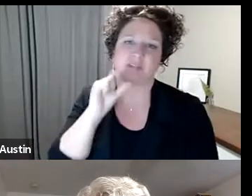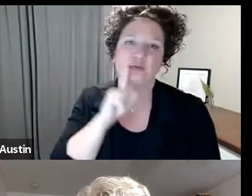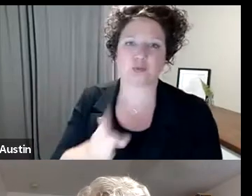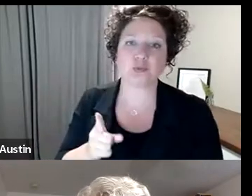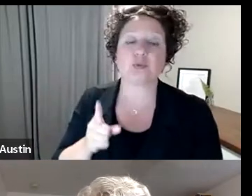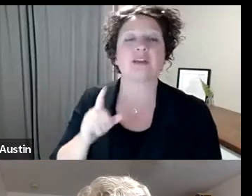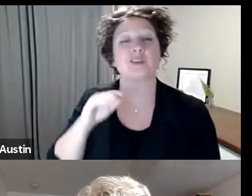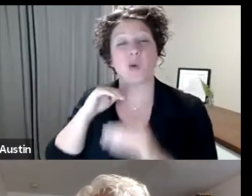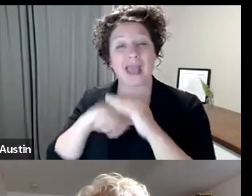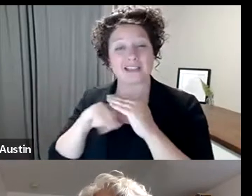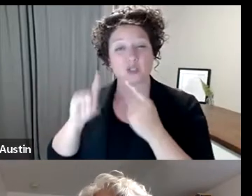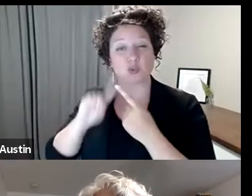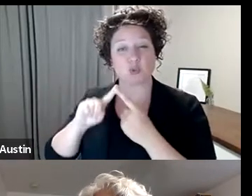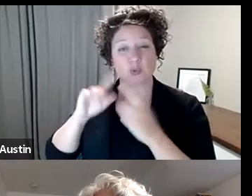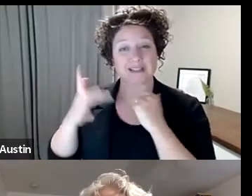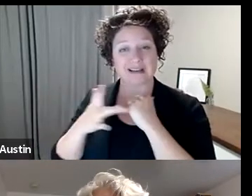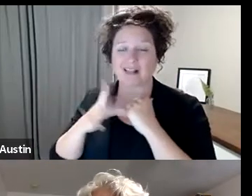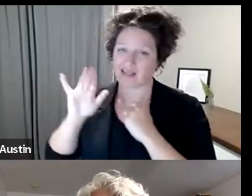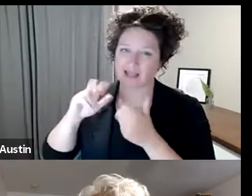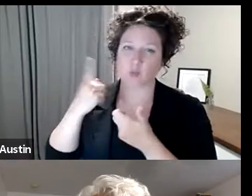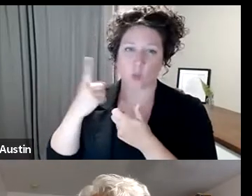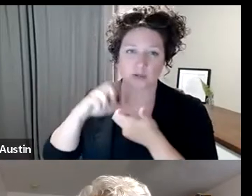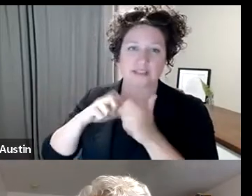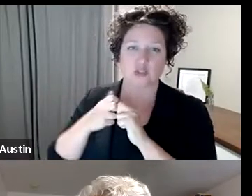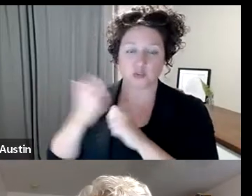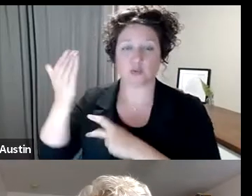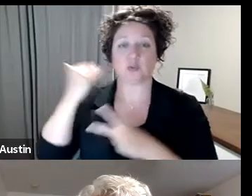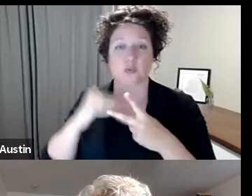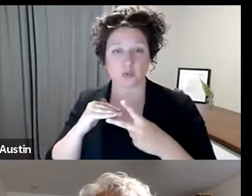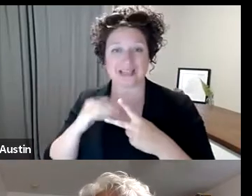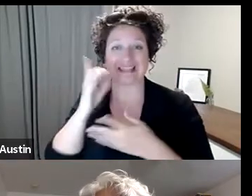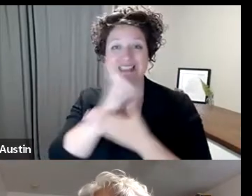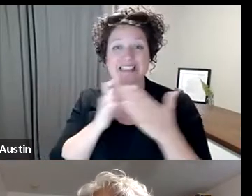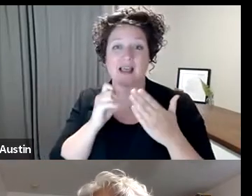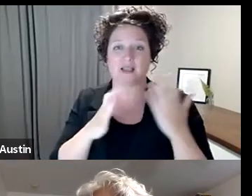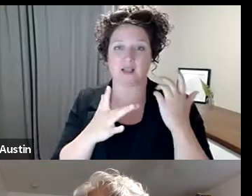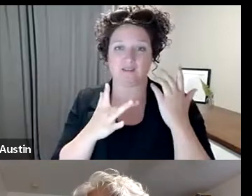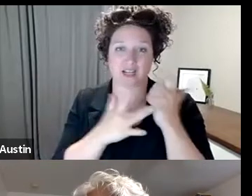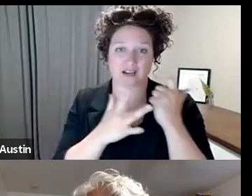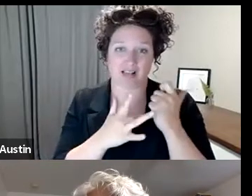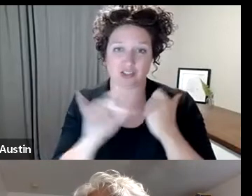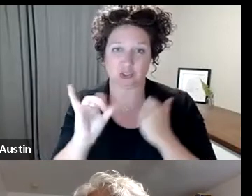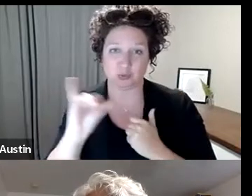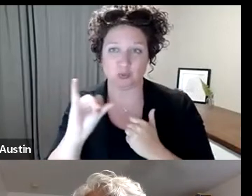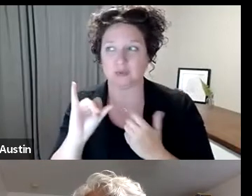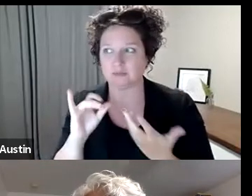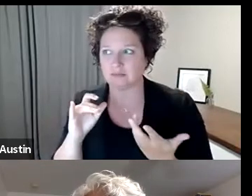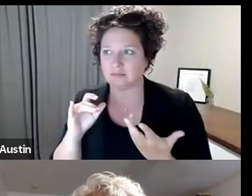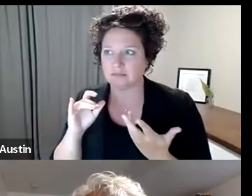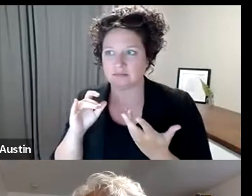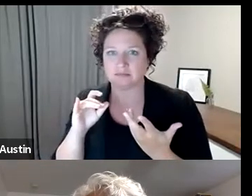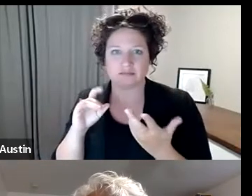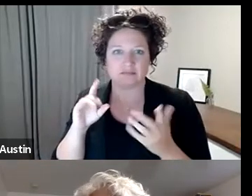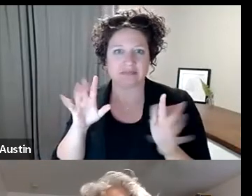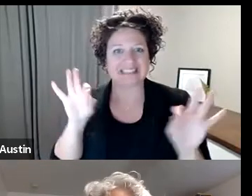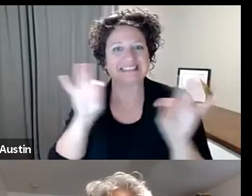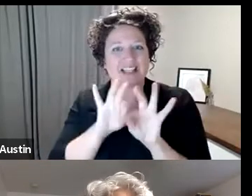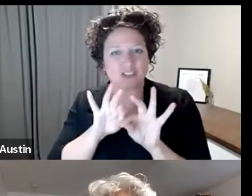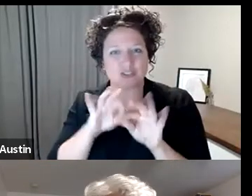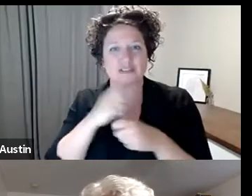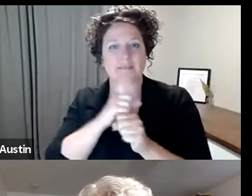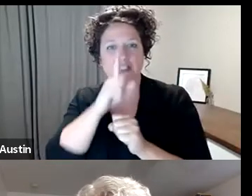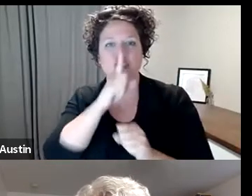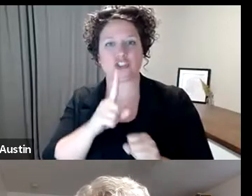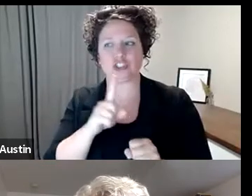So access to the technology is an issue. And then the design of technology is absolutely essential to making sure